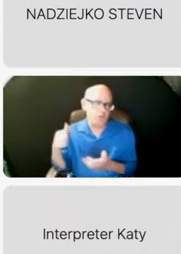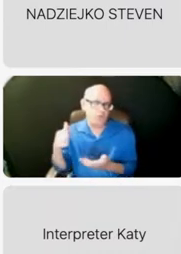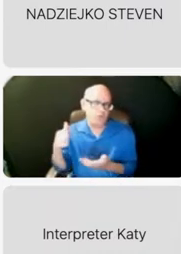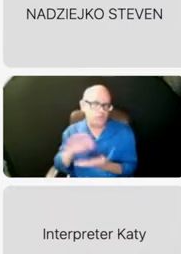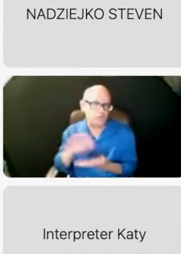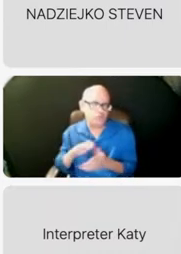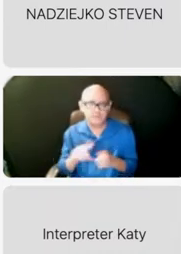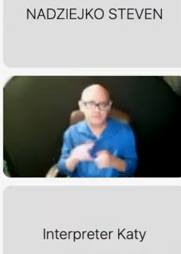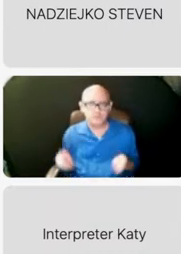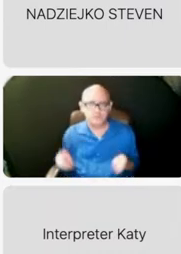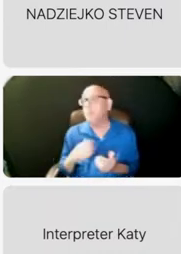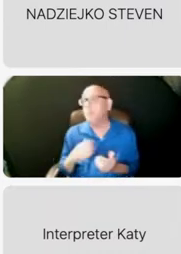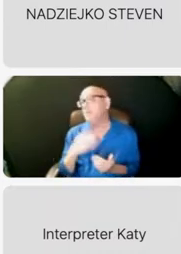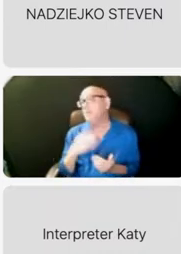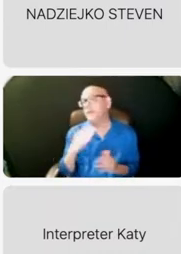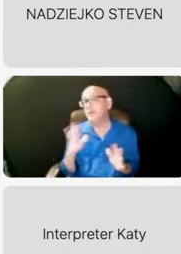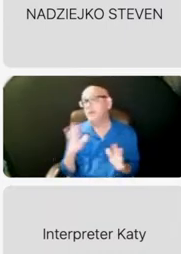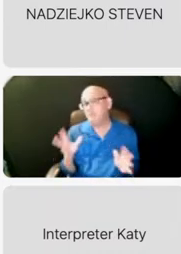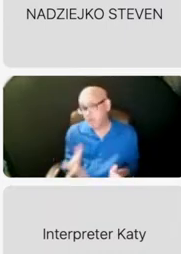thank